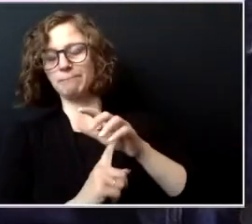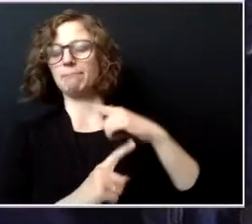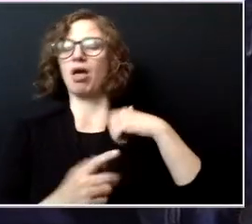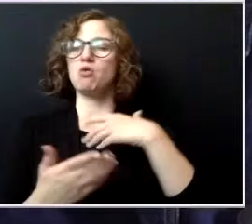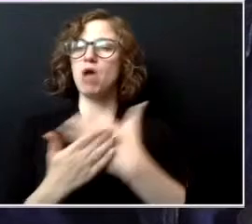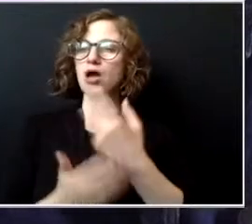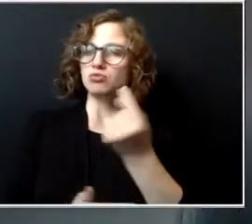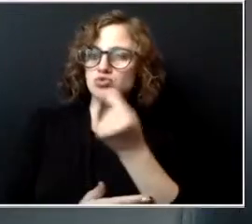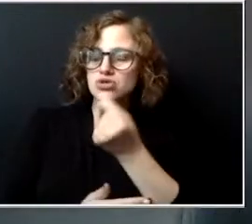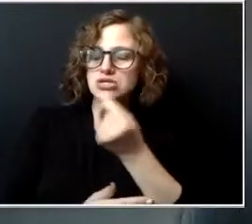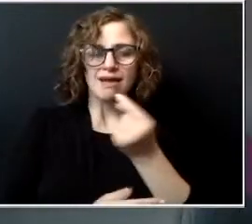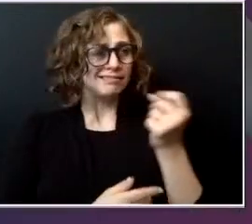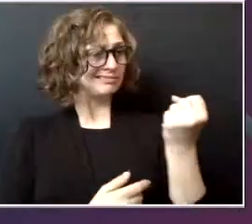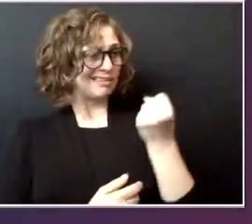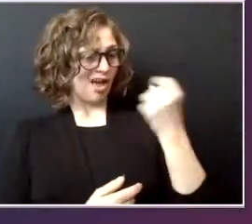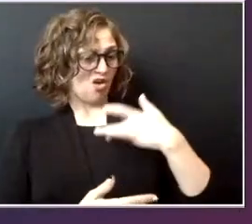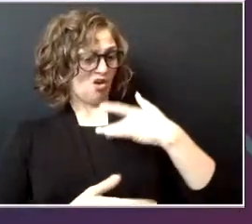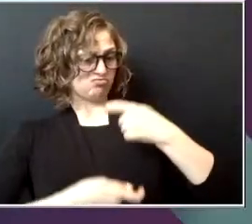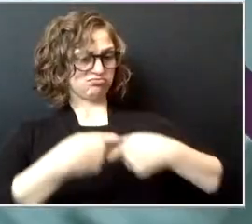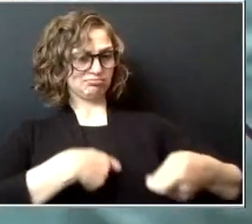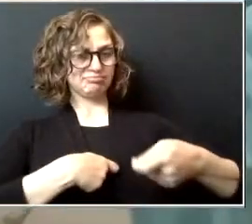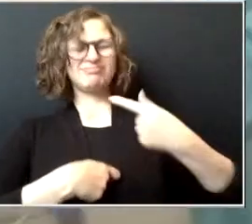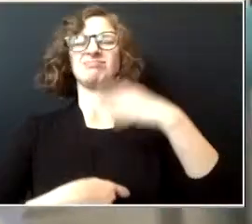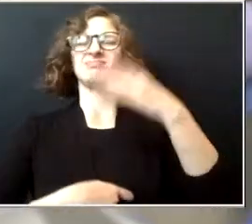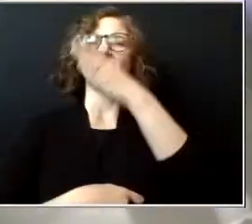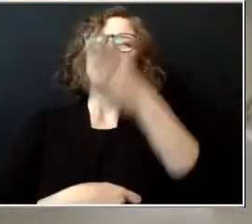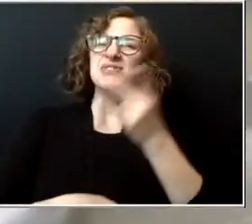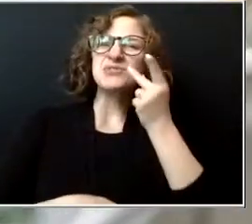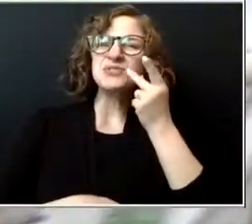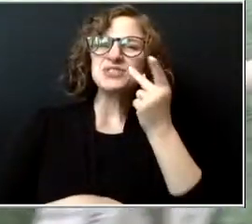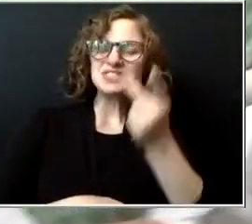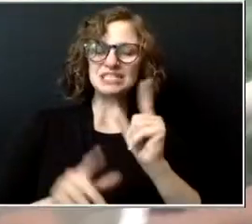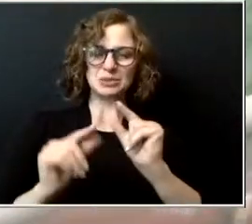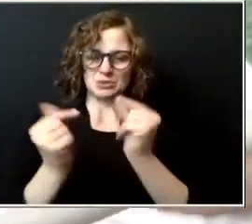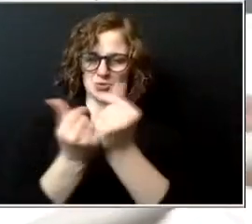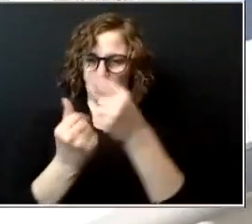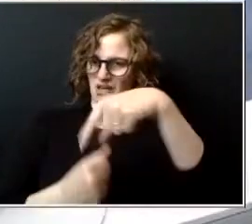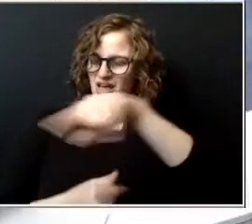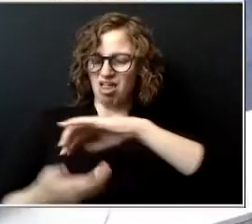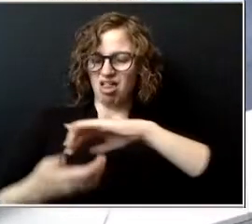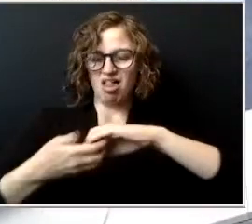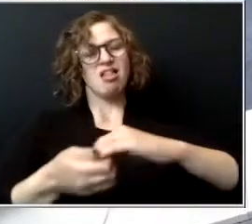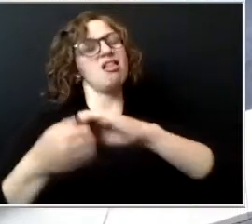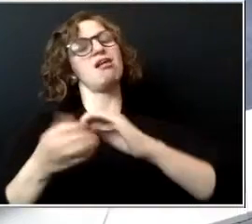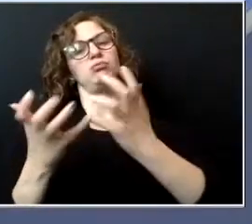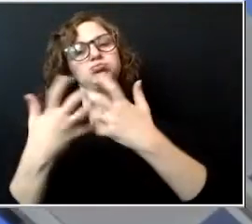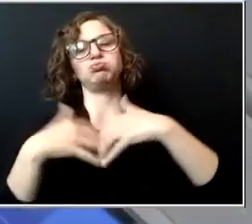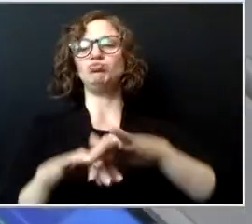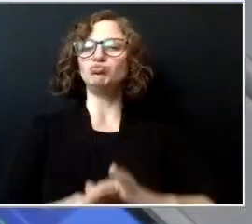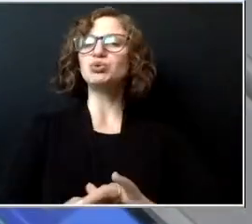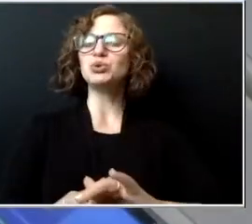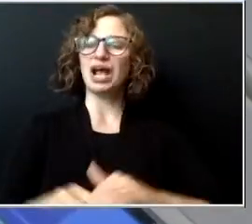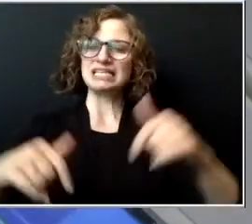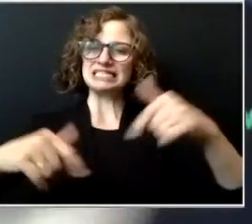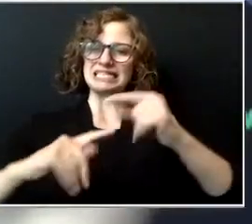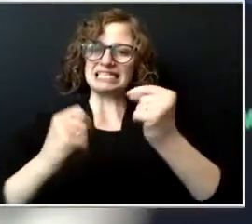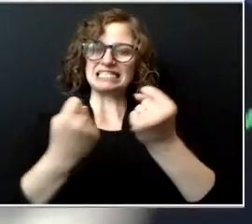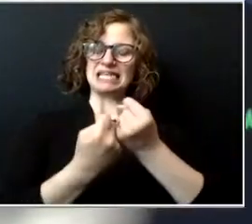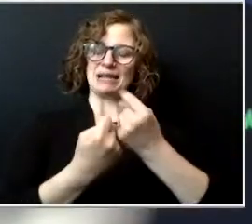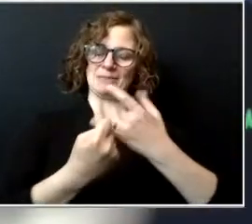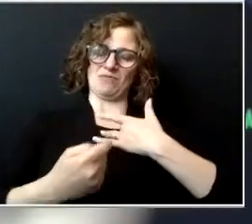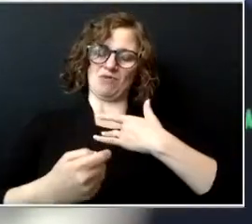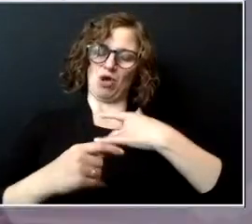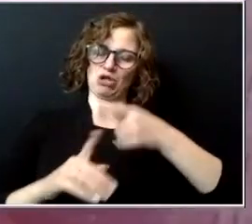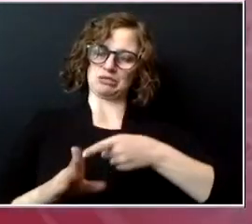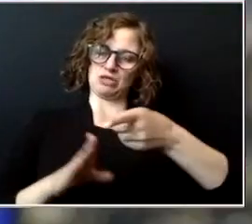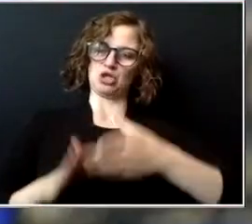I had a heart in me. I have never seen a group of people work together so good as this team of heart specialists. I mean, it's